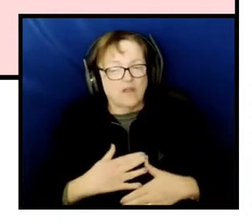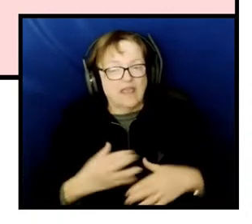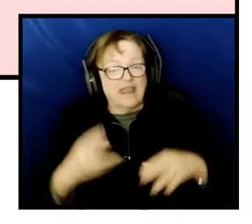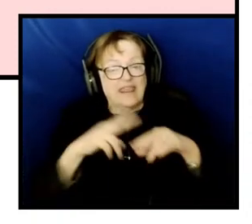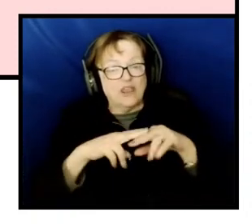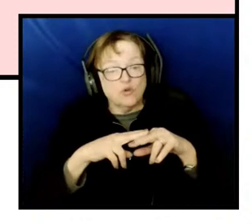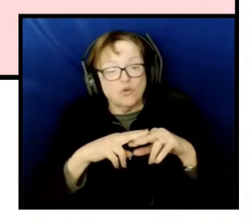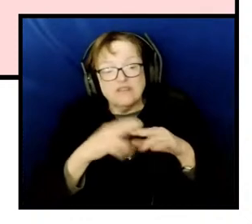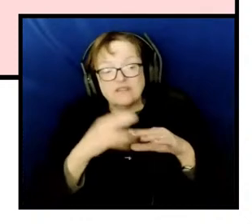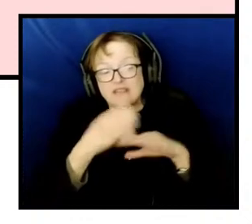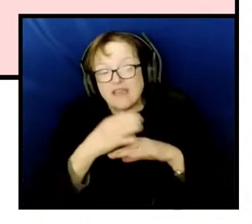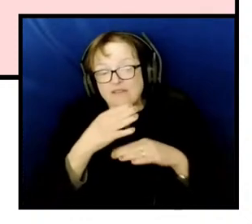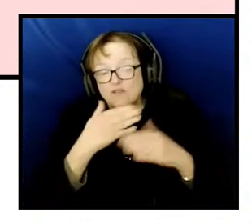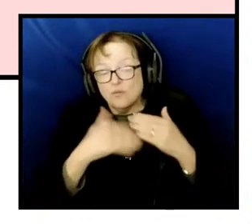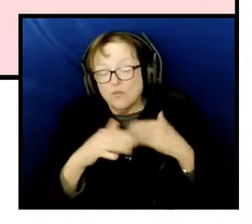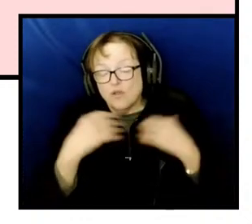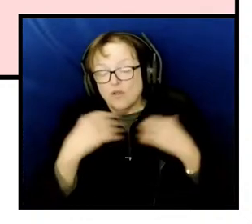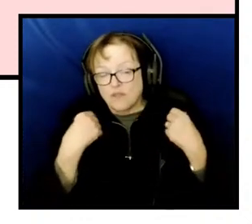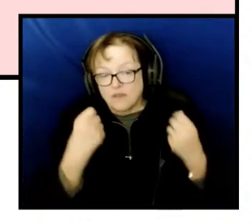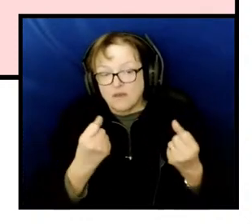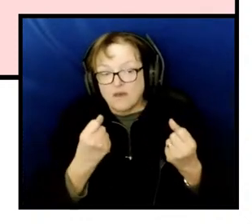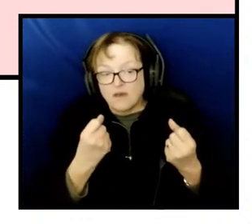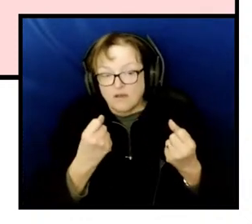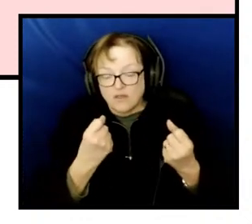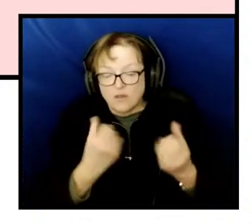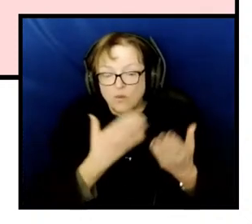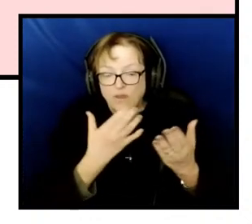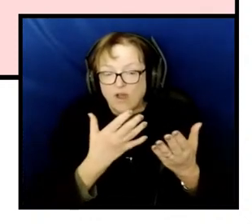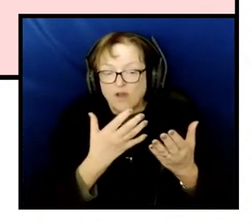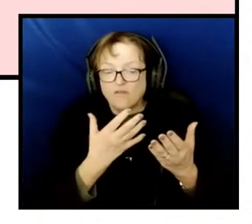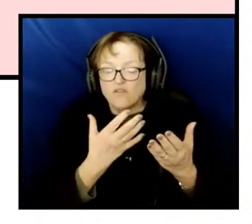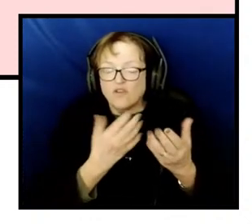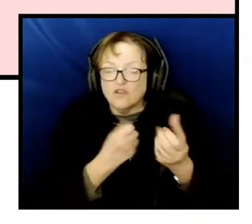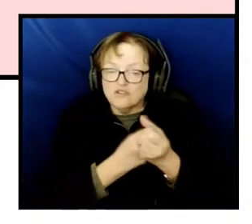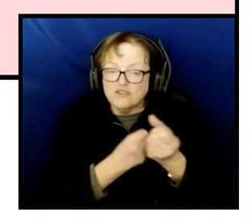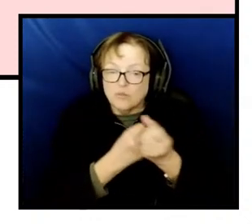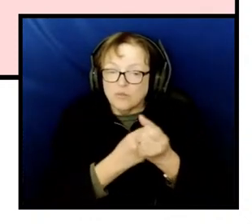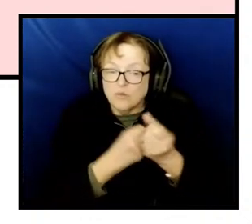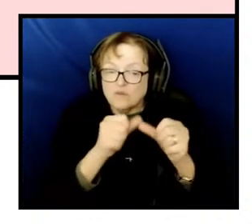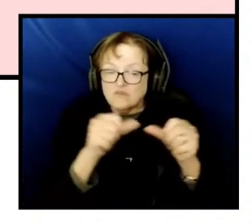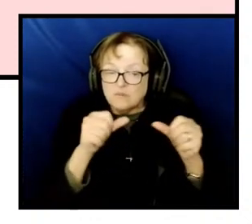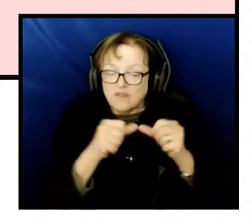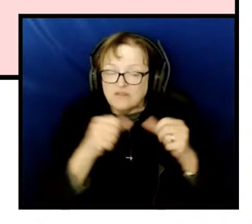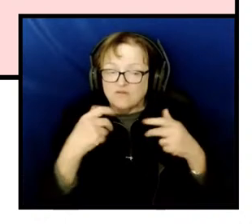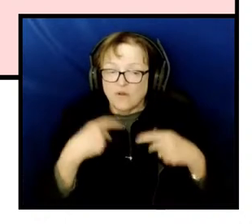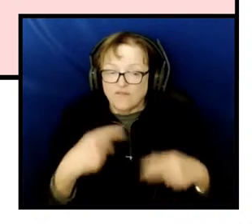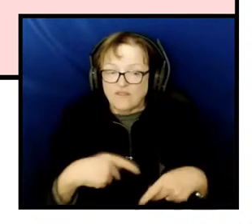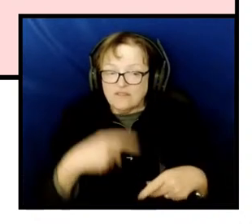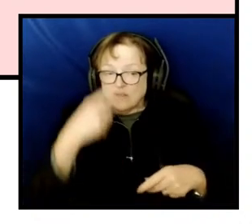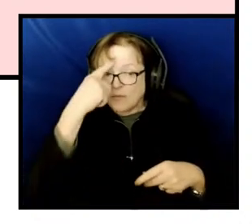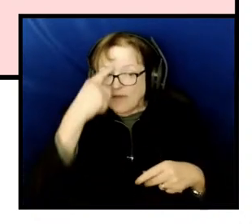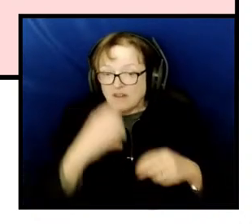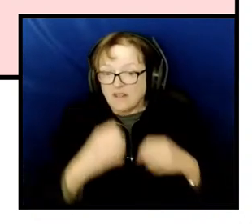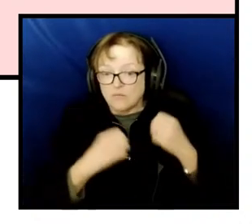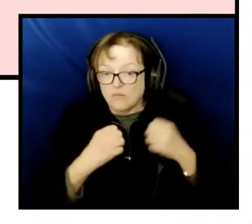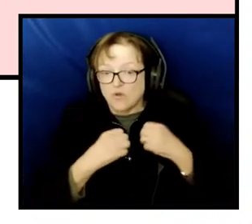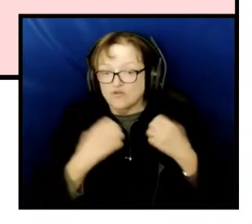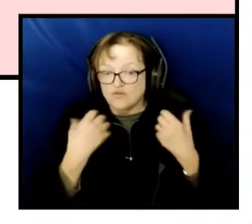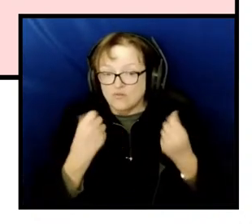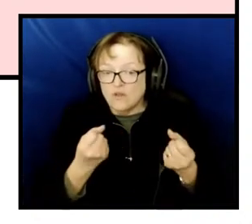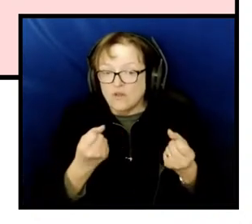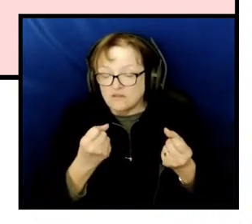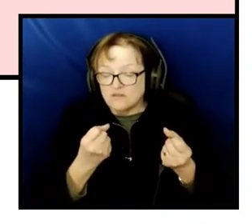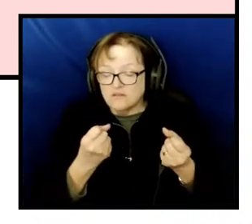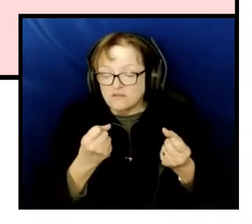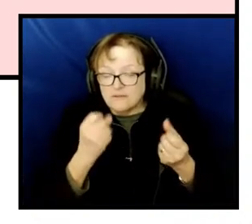health disparities by fostering a supportive space for physical, mental, and emotional wellness. And let's